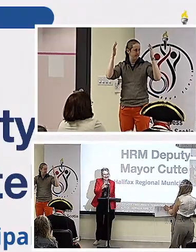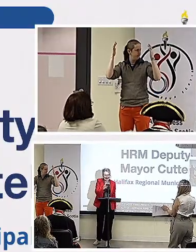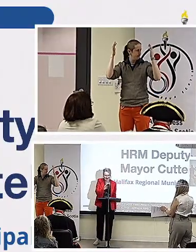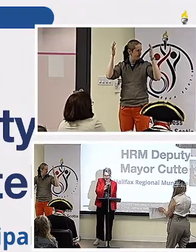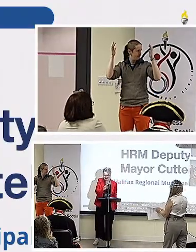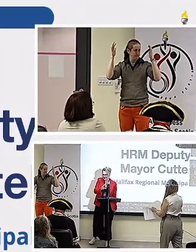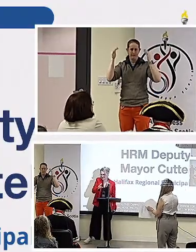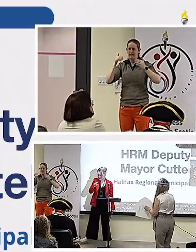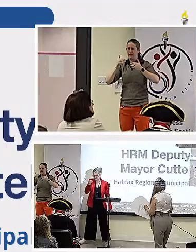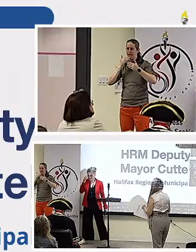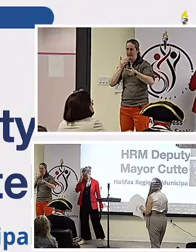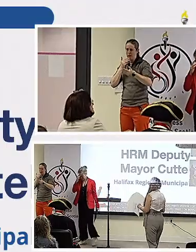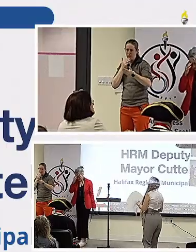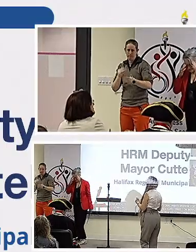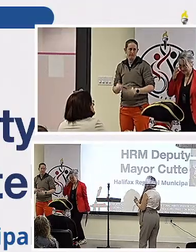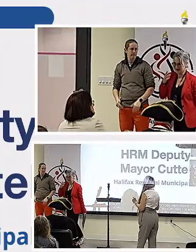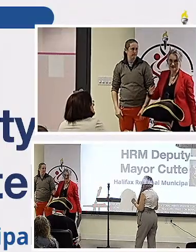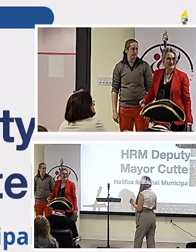Thank you very much.